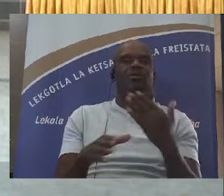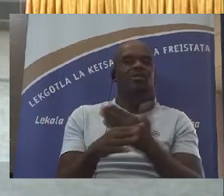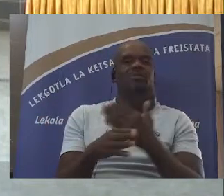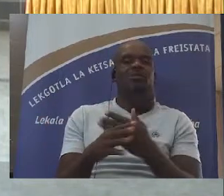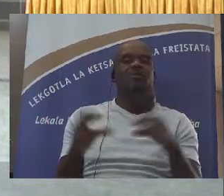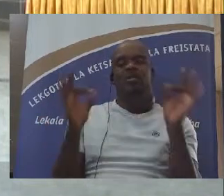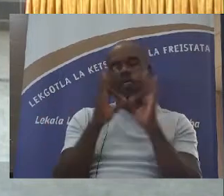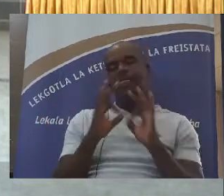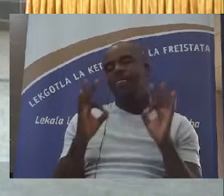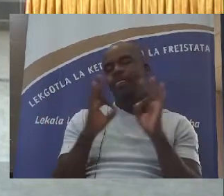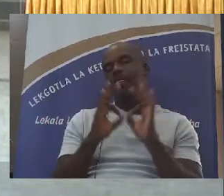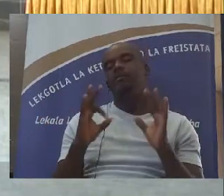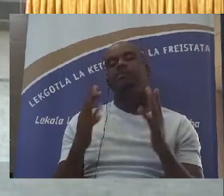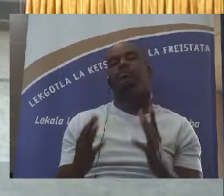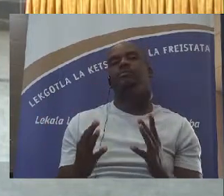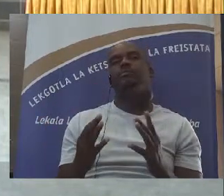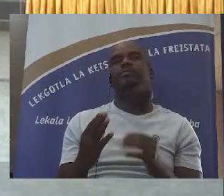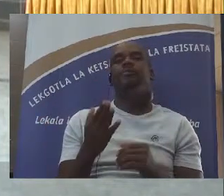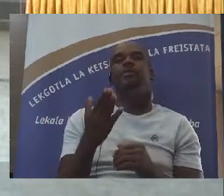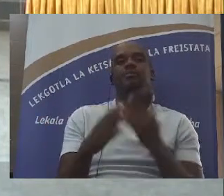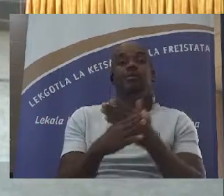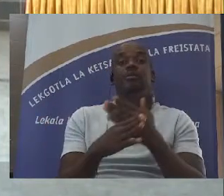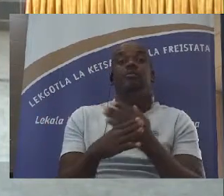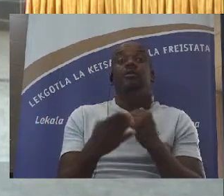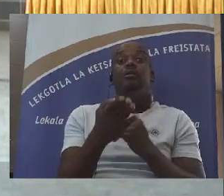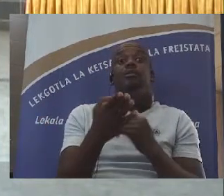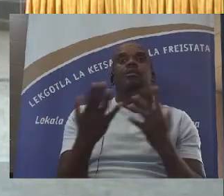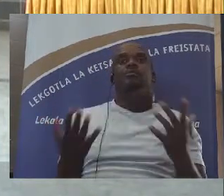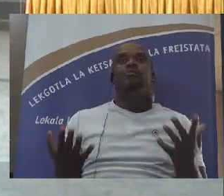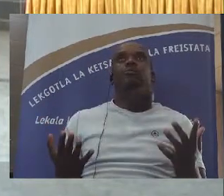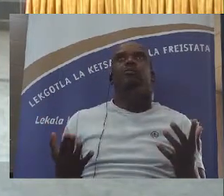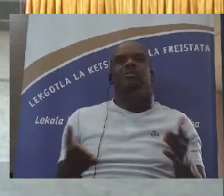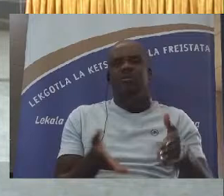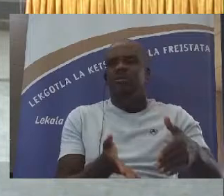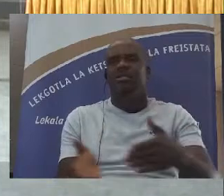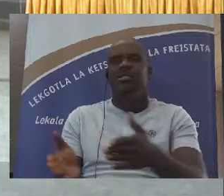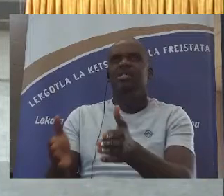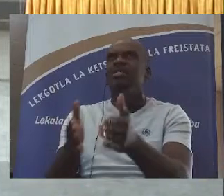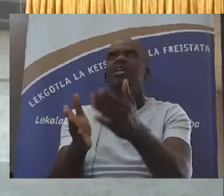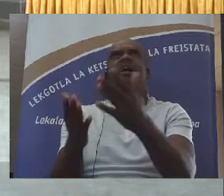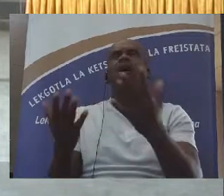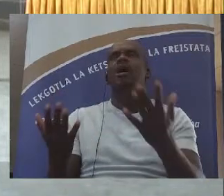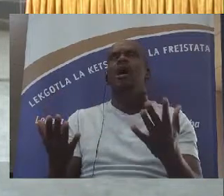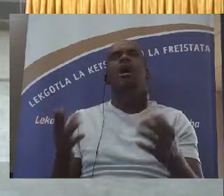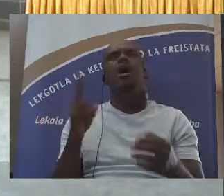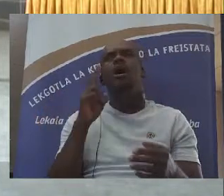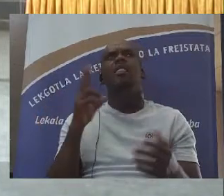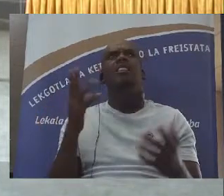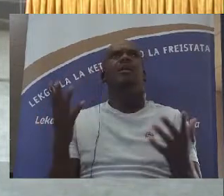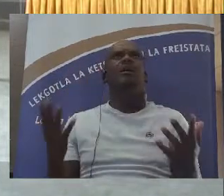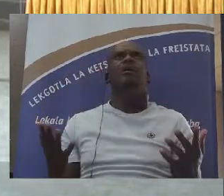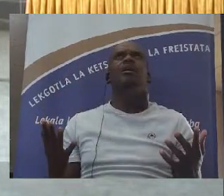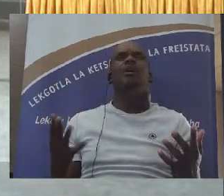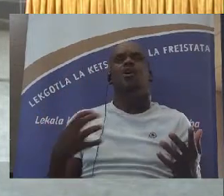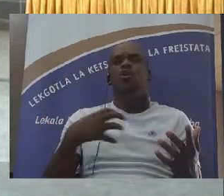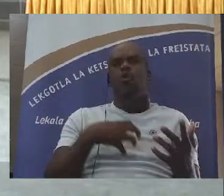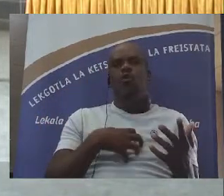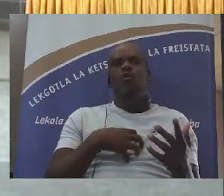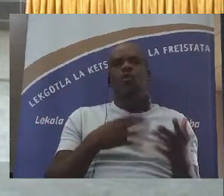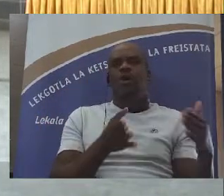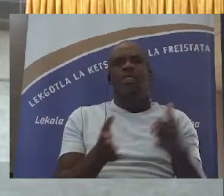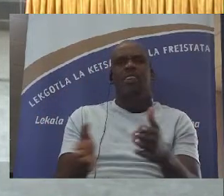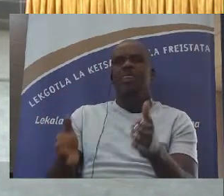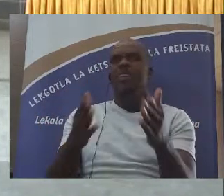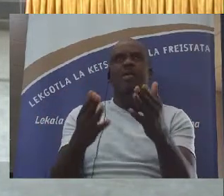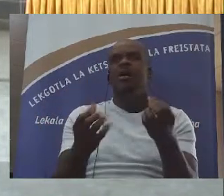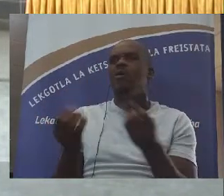mesebetsi ni. And le mesebetsi ena re reng ra e fumana ditseleng o itlhela ile gore owner ya tsela e go fa